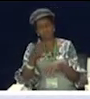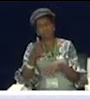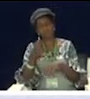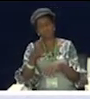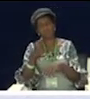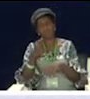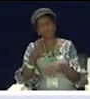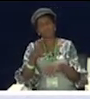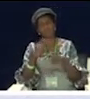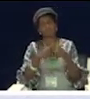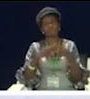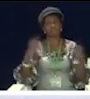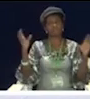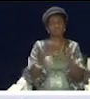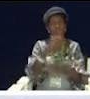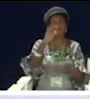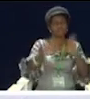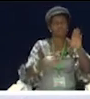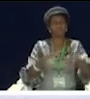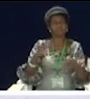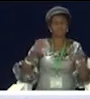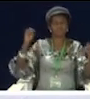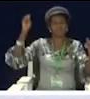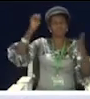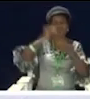And then he takes a step towards you.